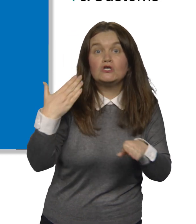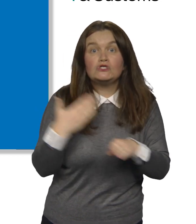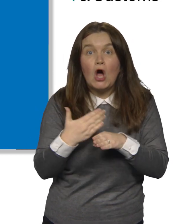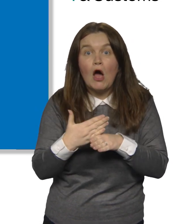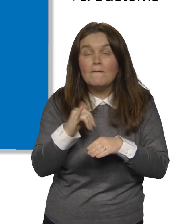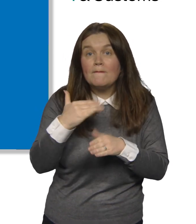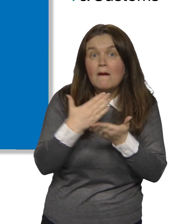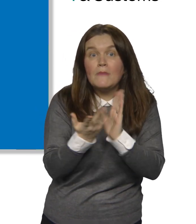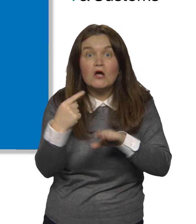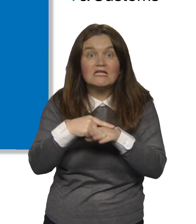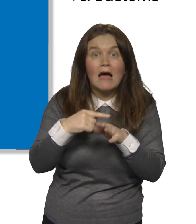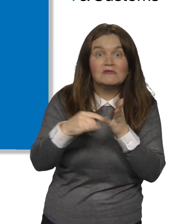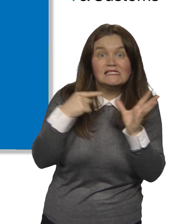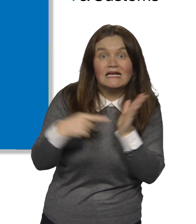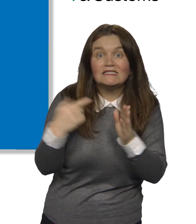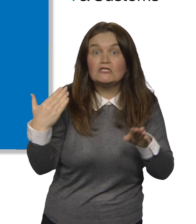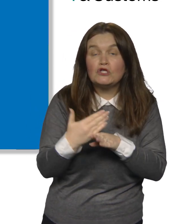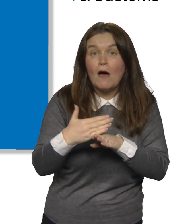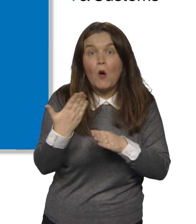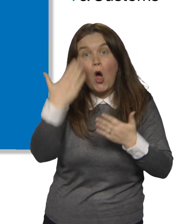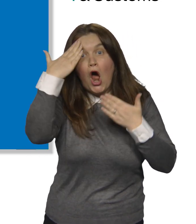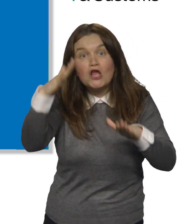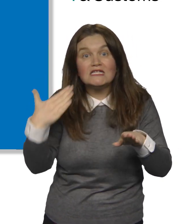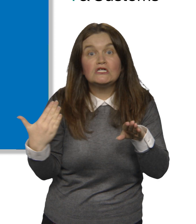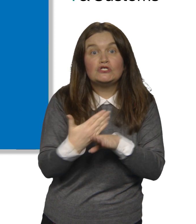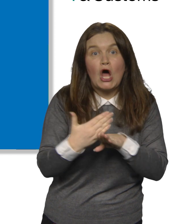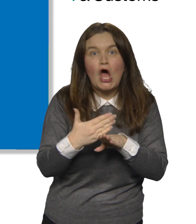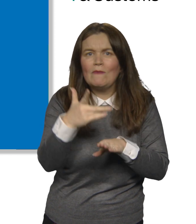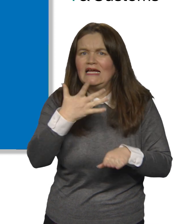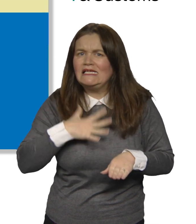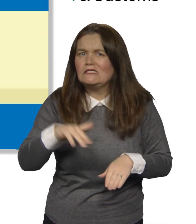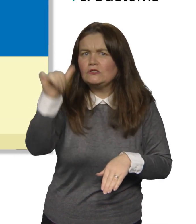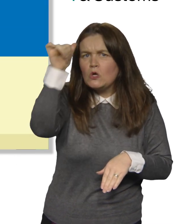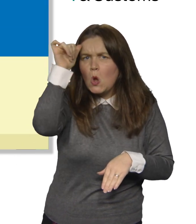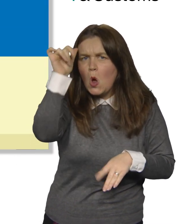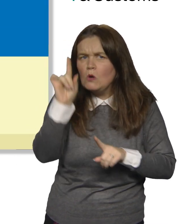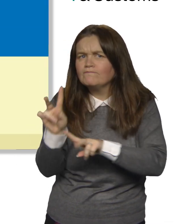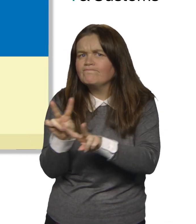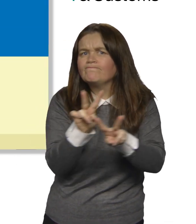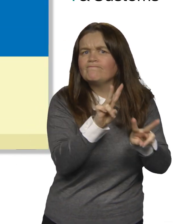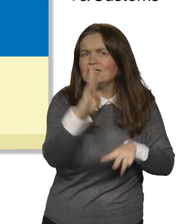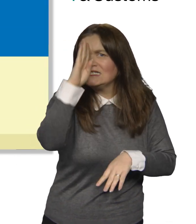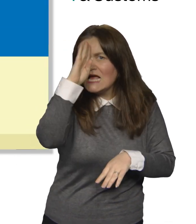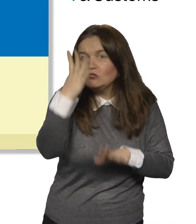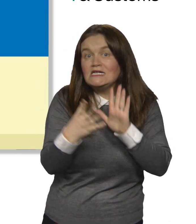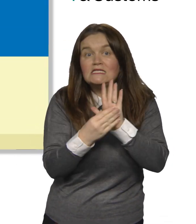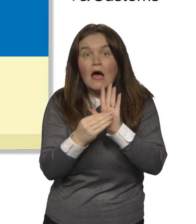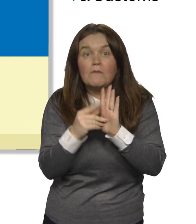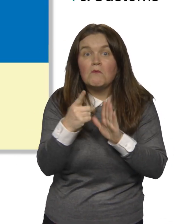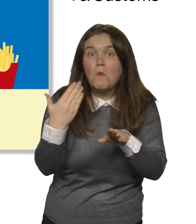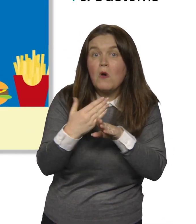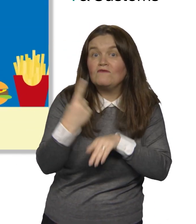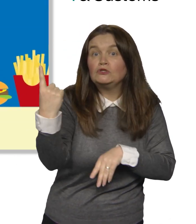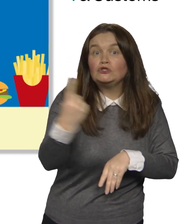you could be starting your first job soon, maybe a part-time Saturday job or a holiday job, and you need to know the dangers to look out for.